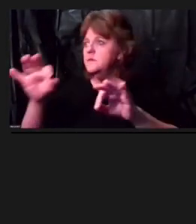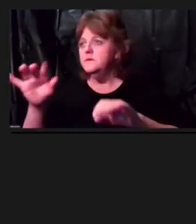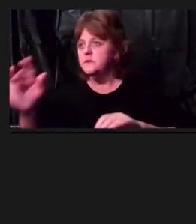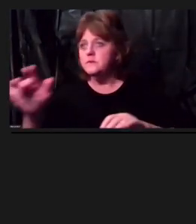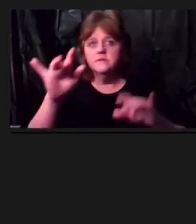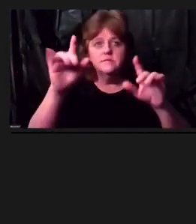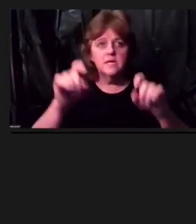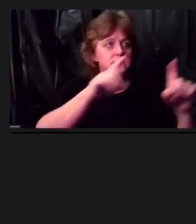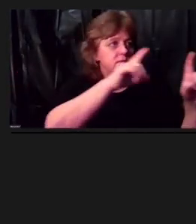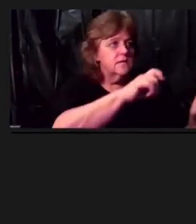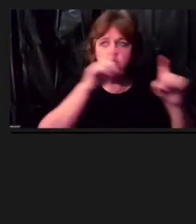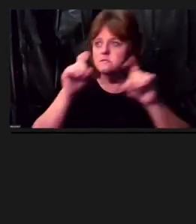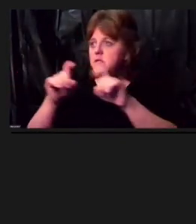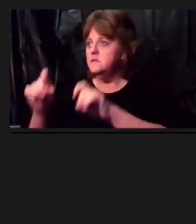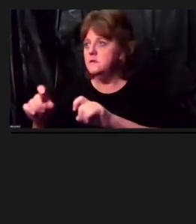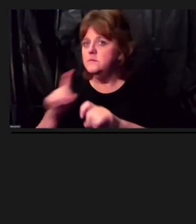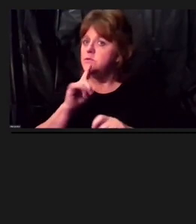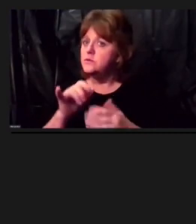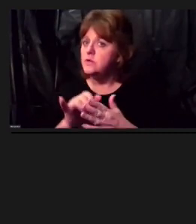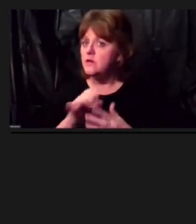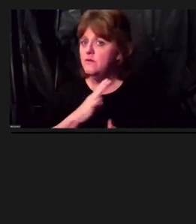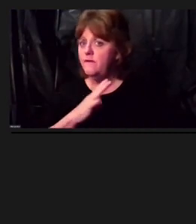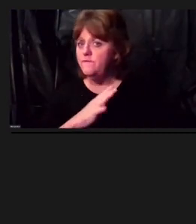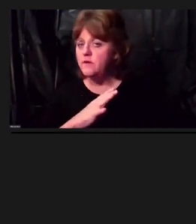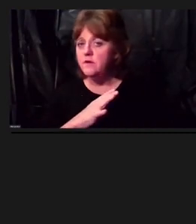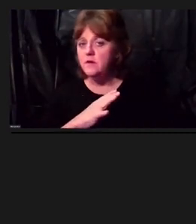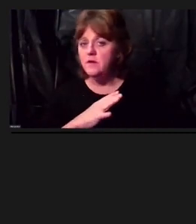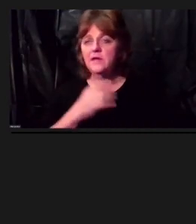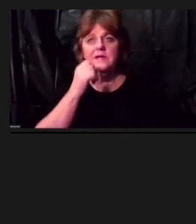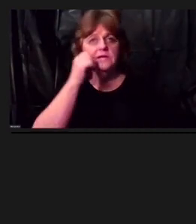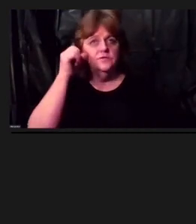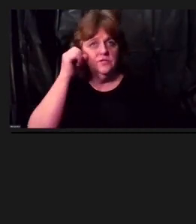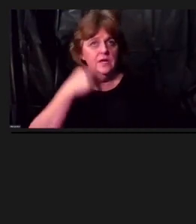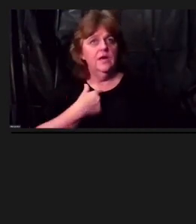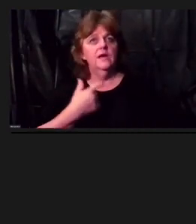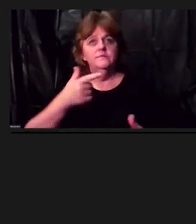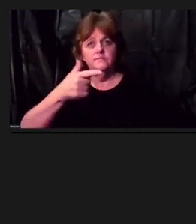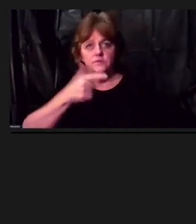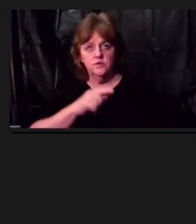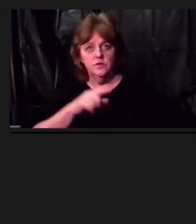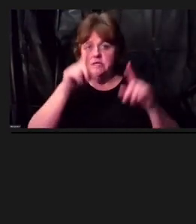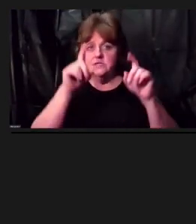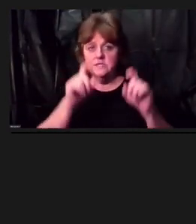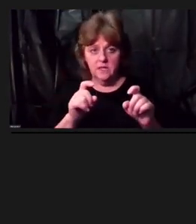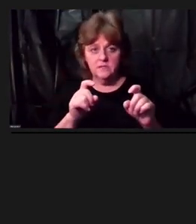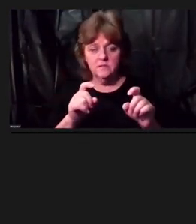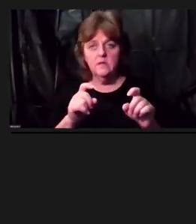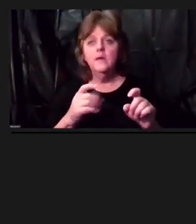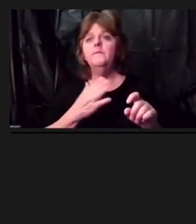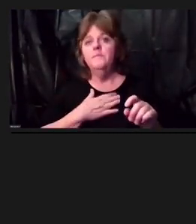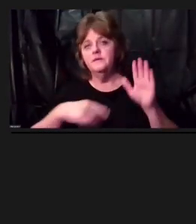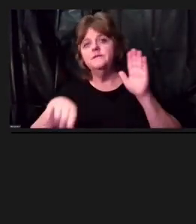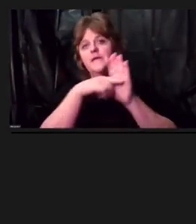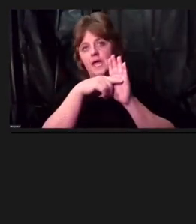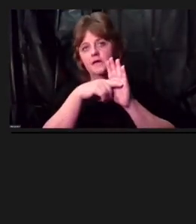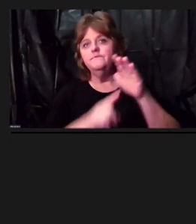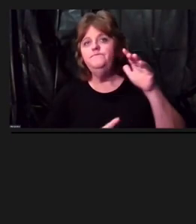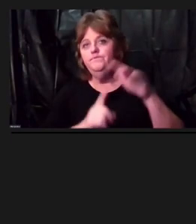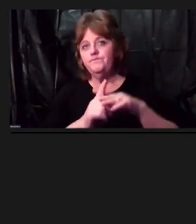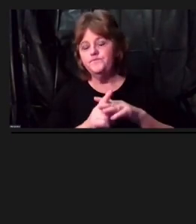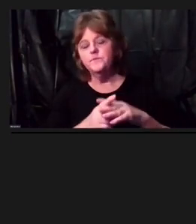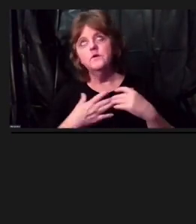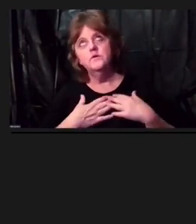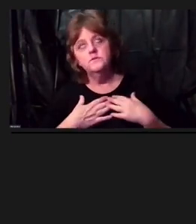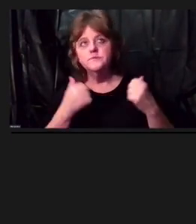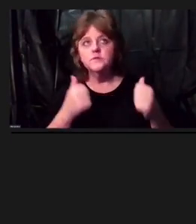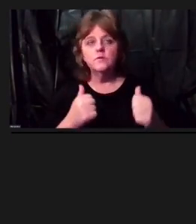sure that we're good. So I just tested yesterday, and I'm happy to report that I got a negative COVID test. So